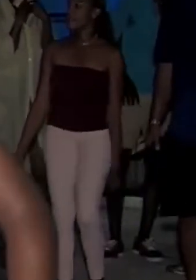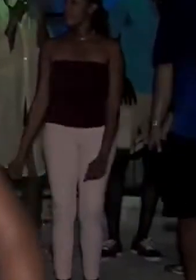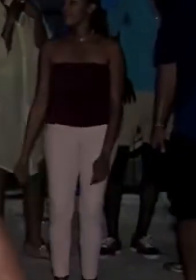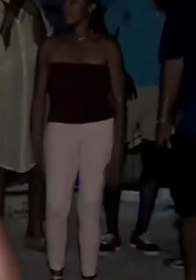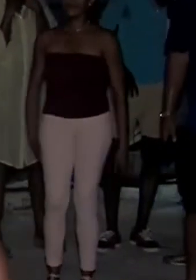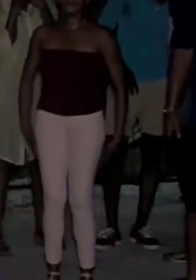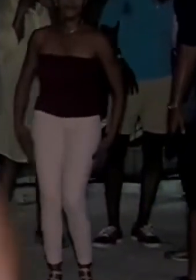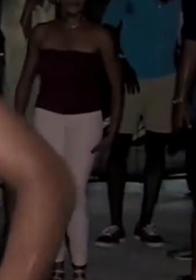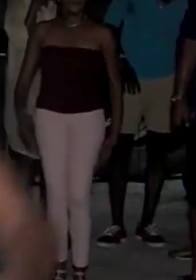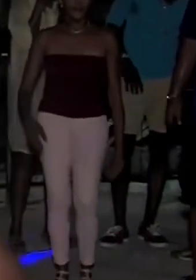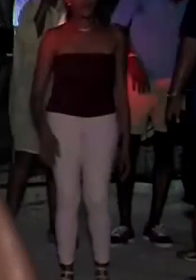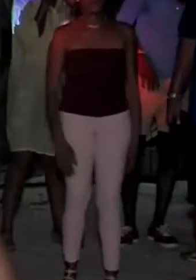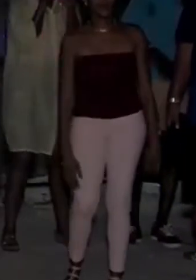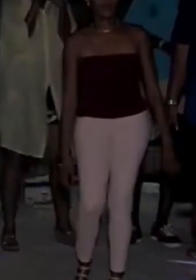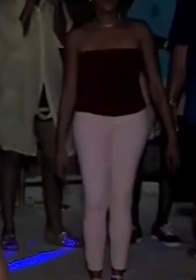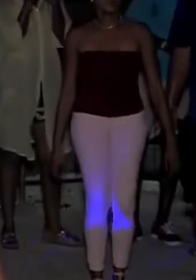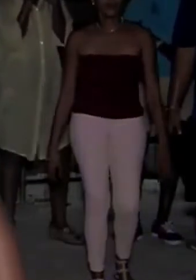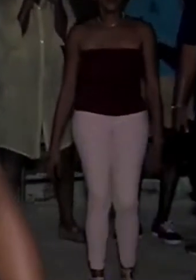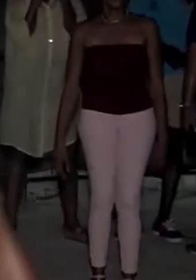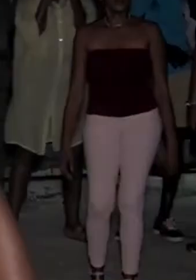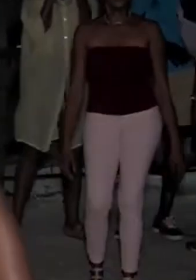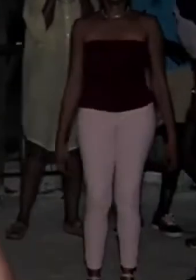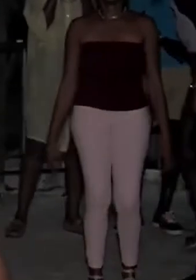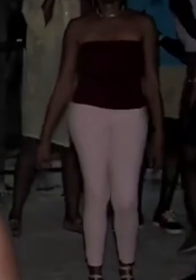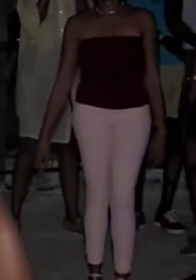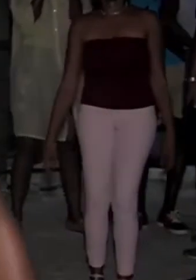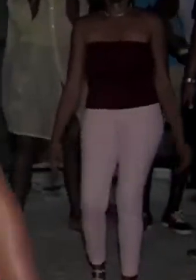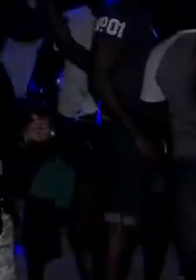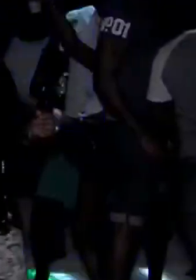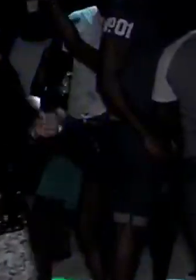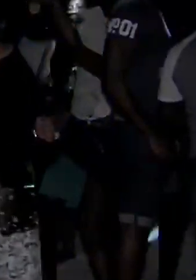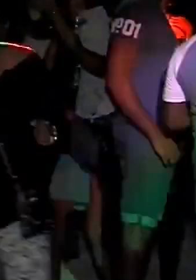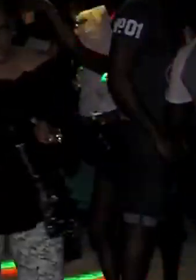And we support 100% soca every time.